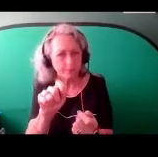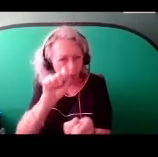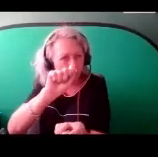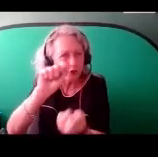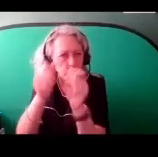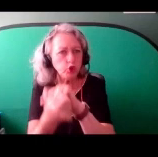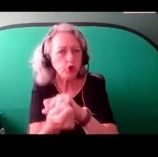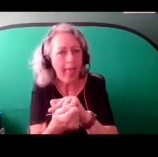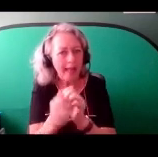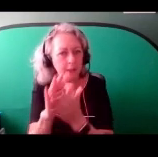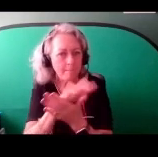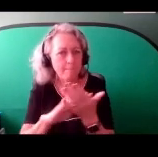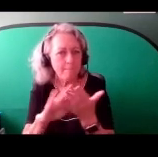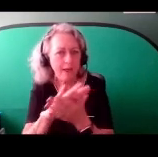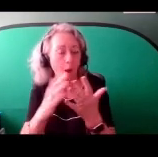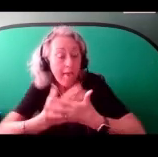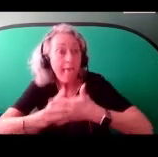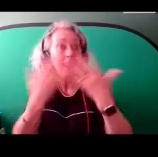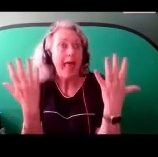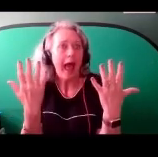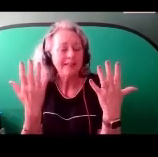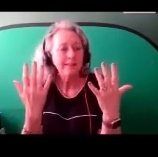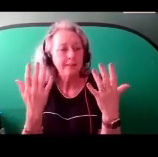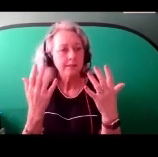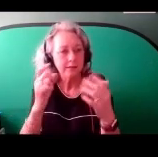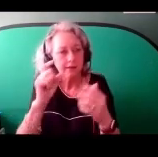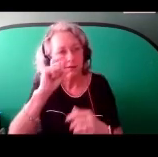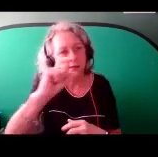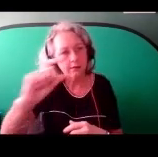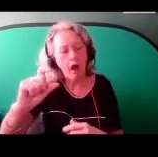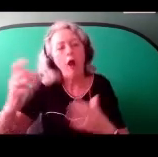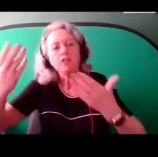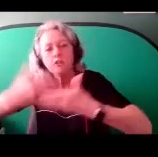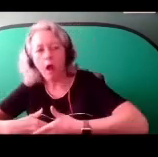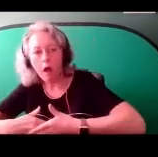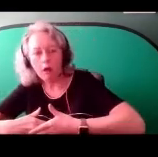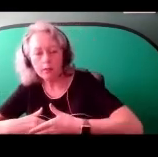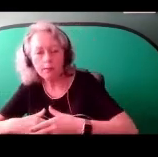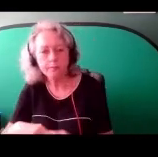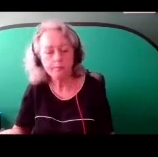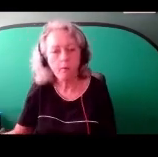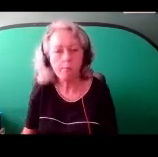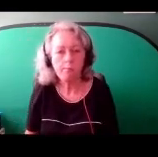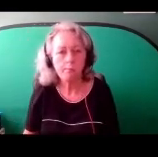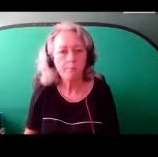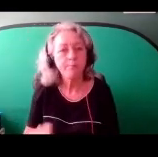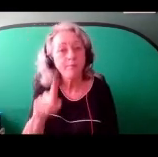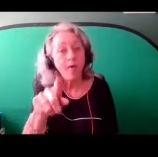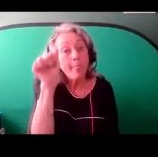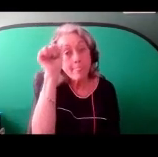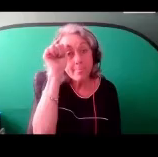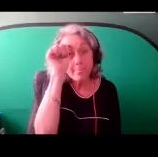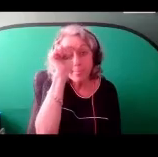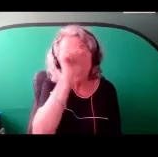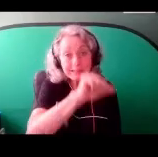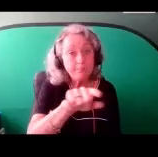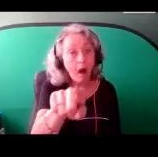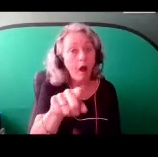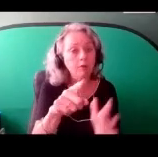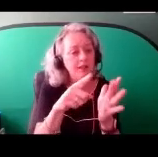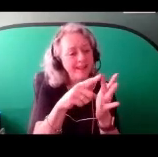change it to be in that light text on a dark background. The difference between the smart invert, if I turn that one